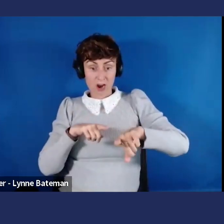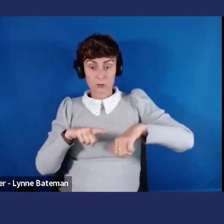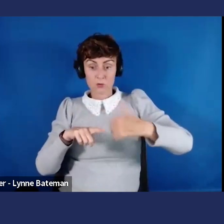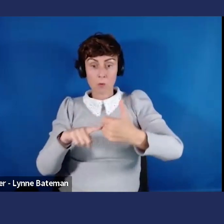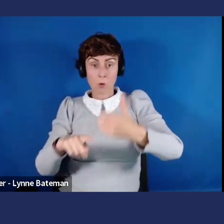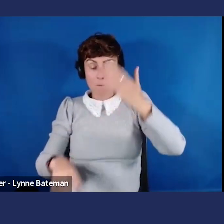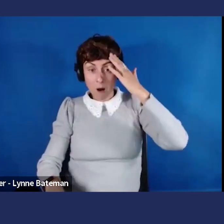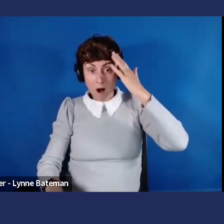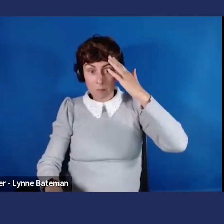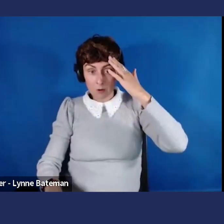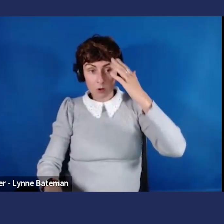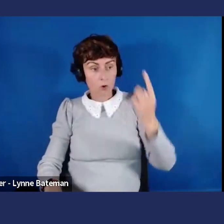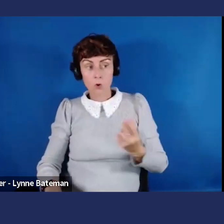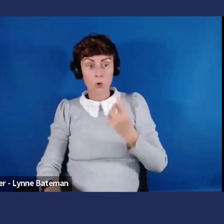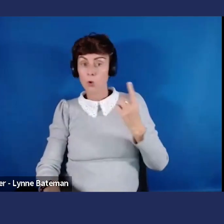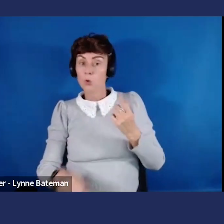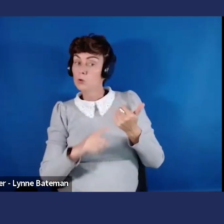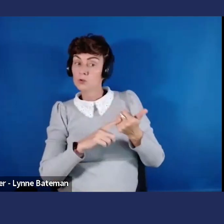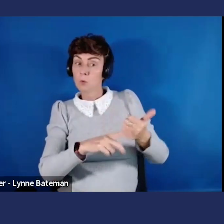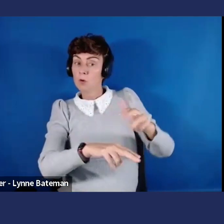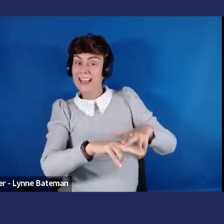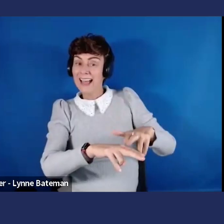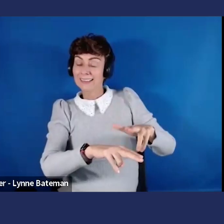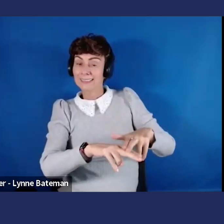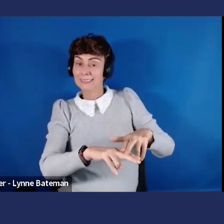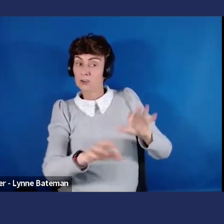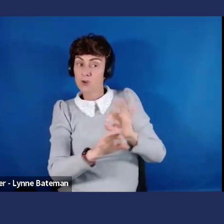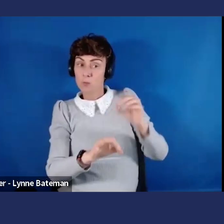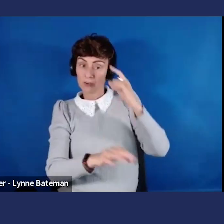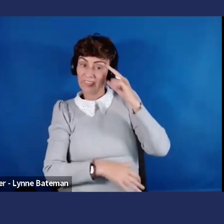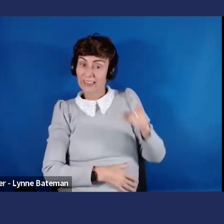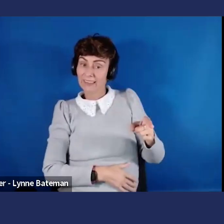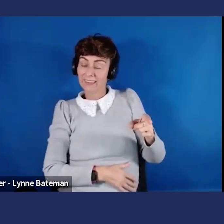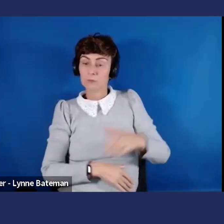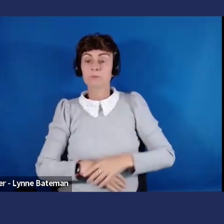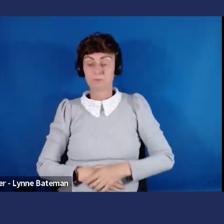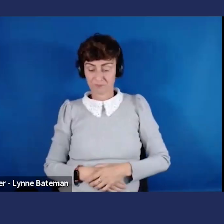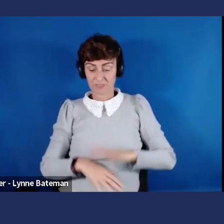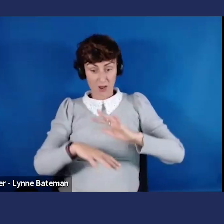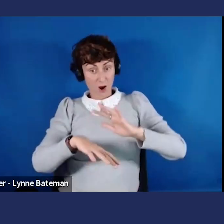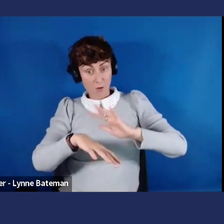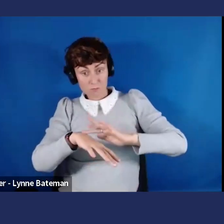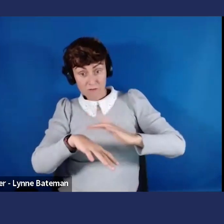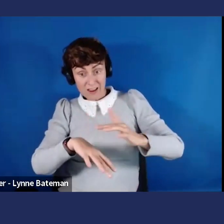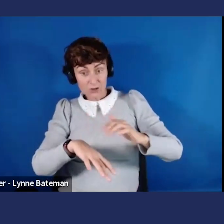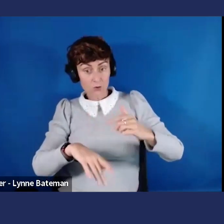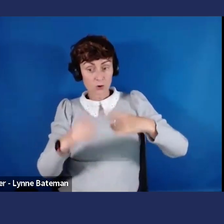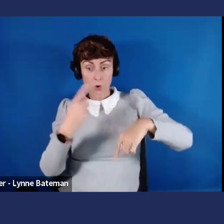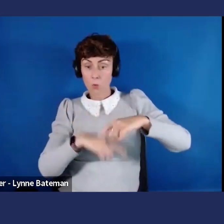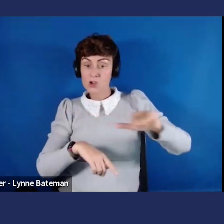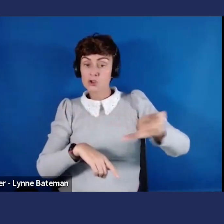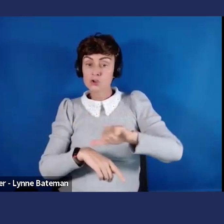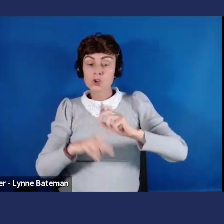things and not really thinking about the fact that it's going to affect us as well. As professionals, we should be getting supervision, we should be